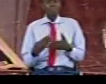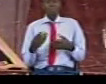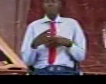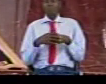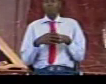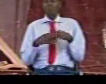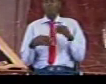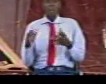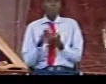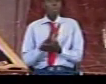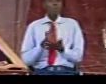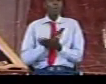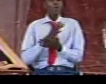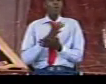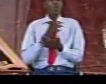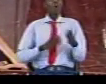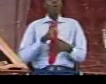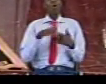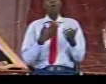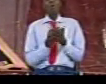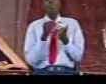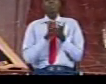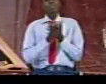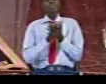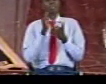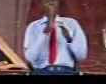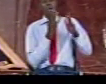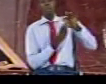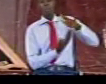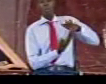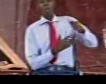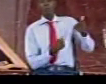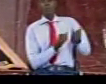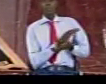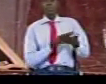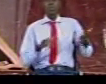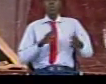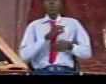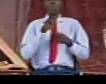whatever, everything will be burnt up. And when it is burnt up, where will